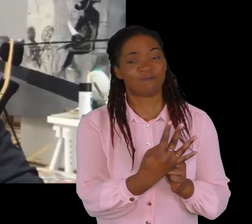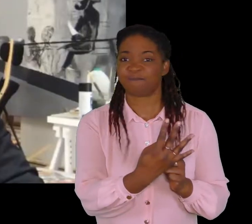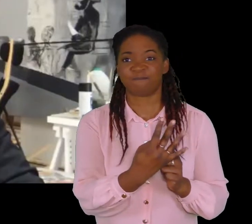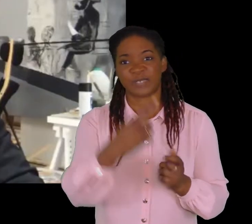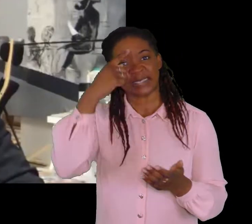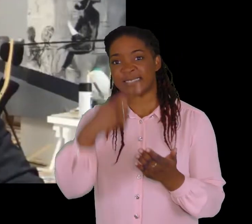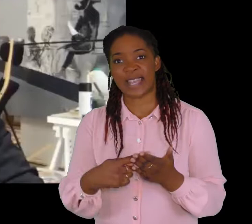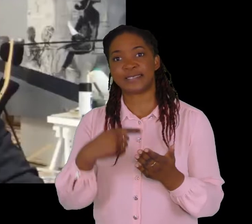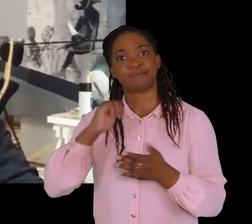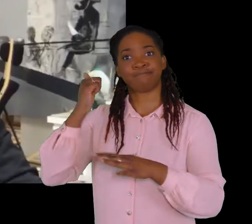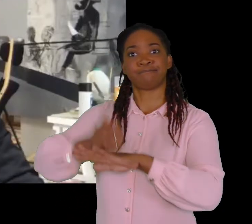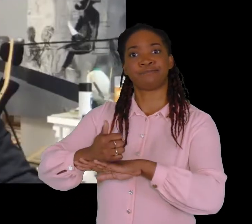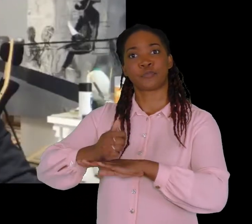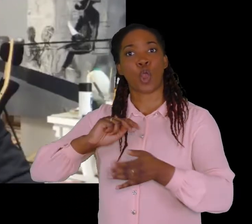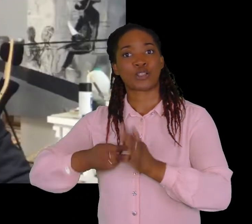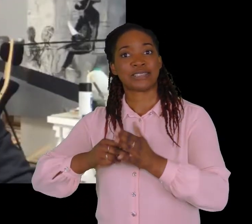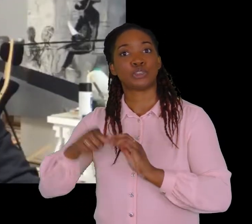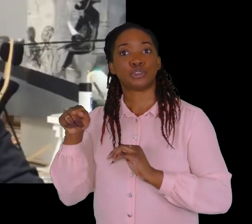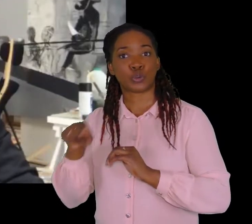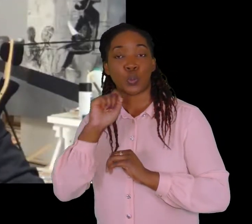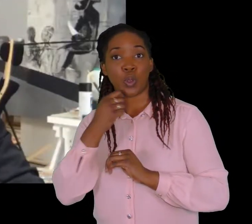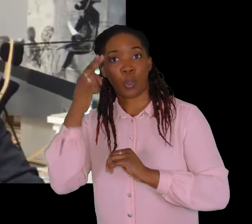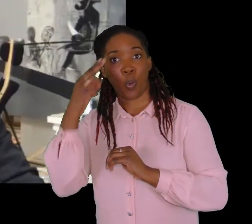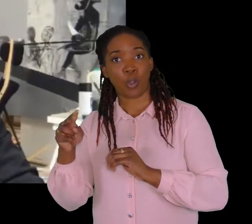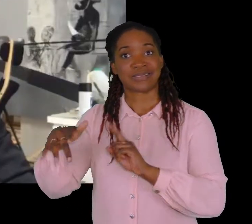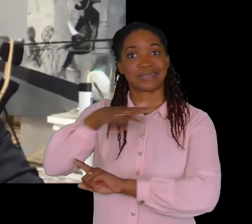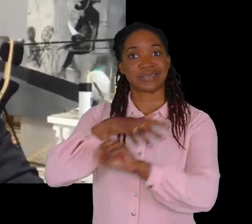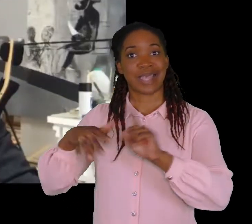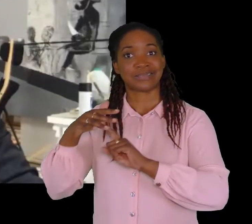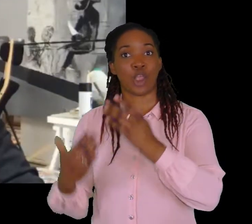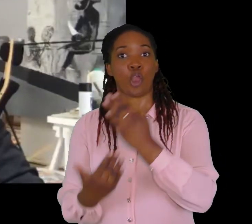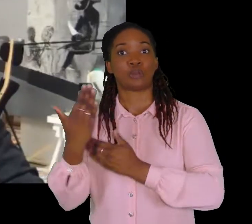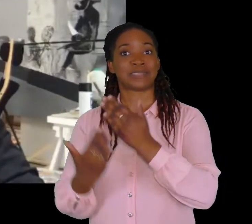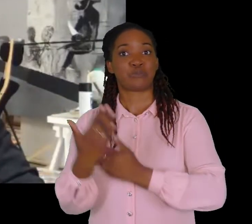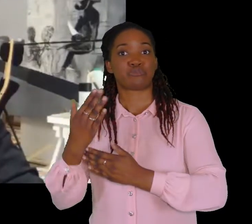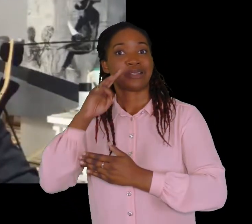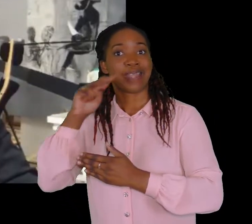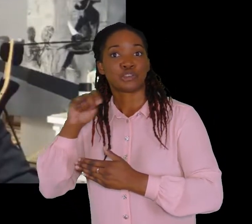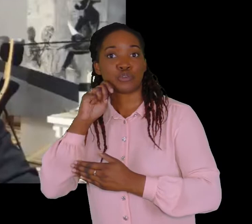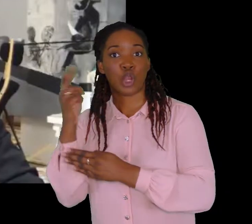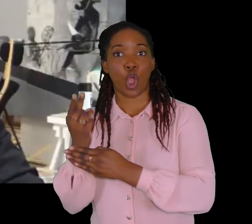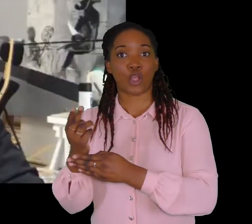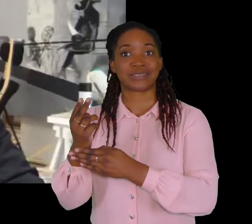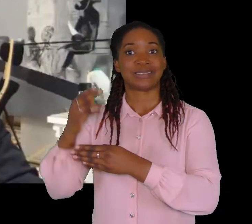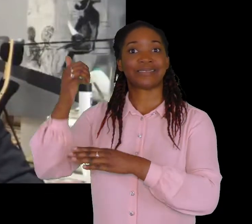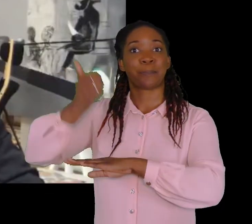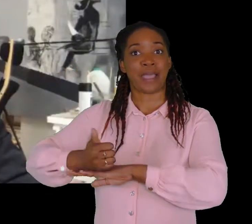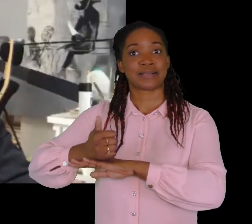going to found an art organization, and I did that too, called the Society of Contemporary Nigerian Artists in the